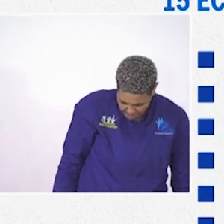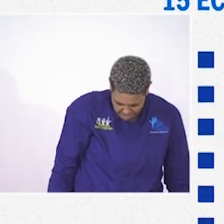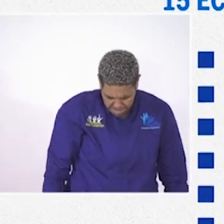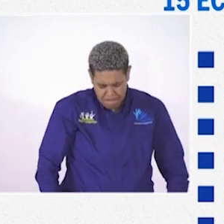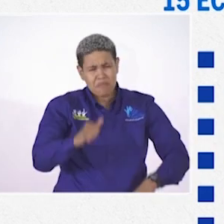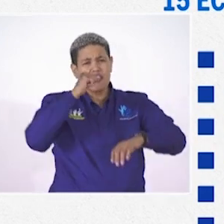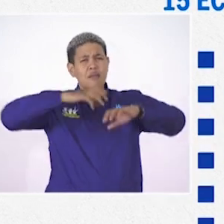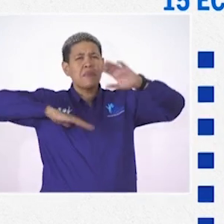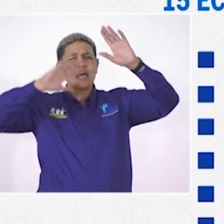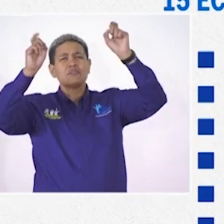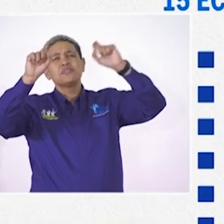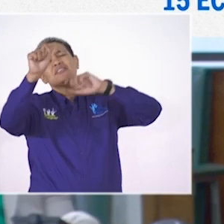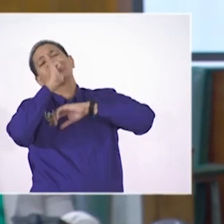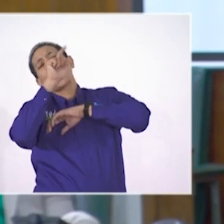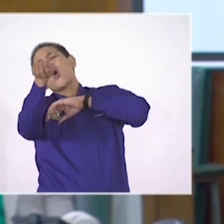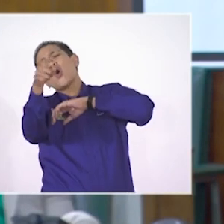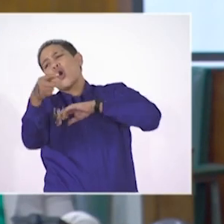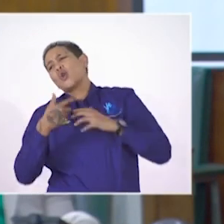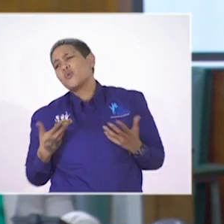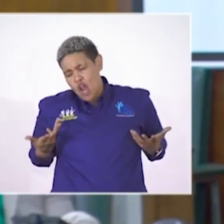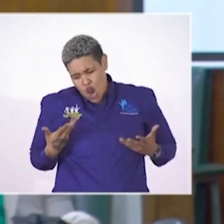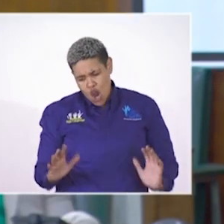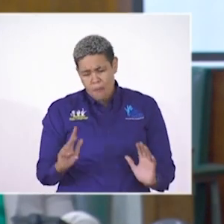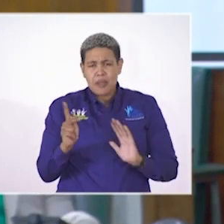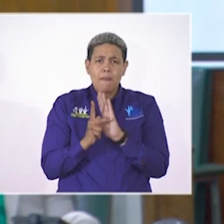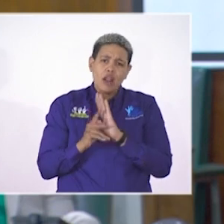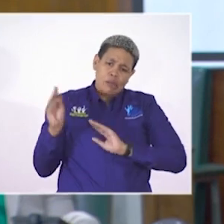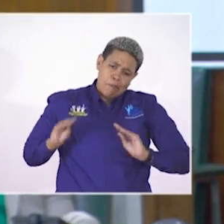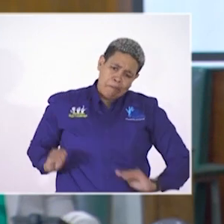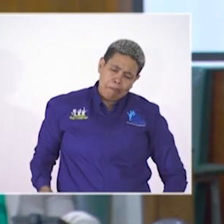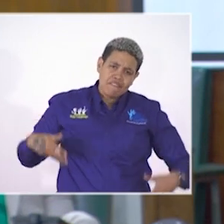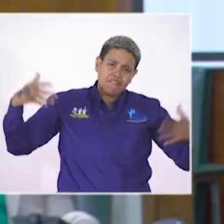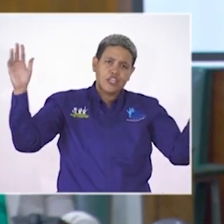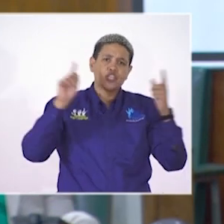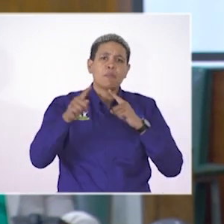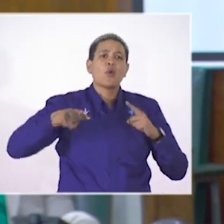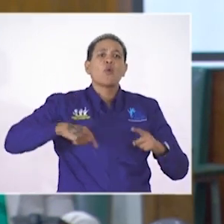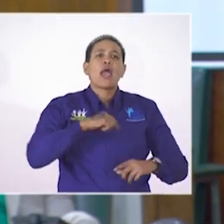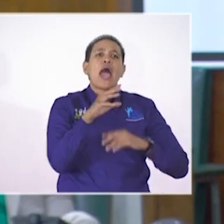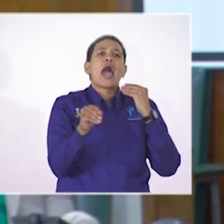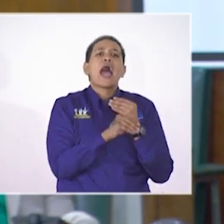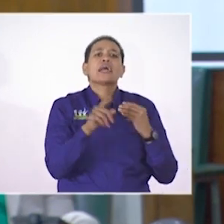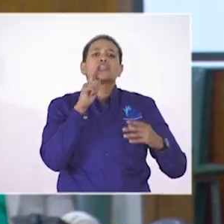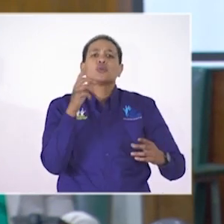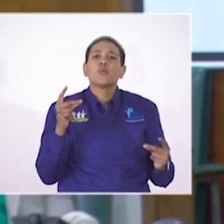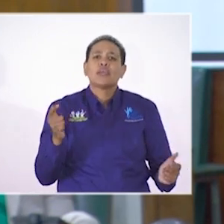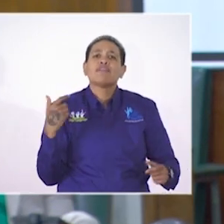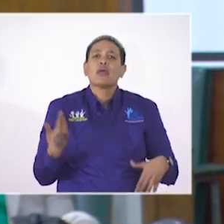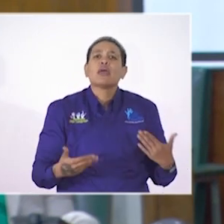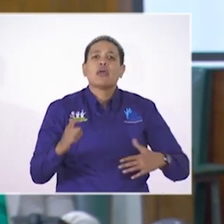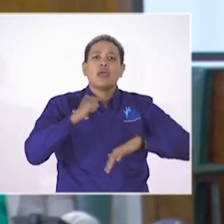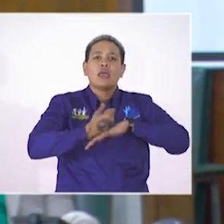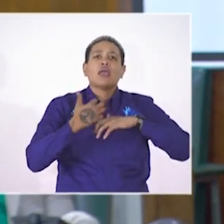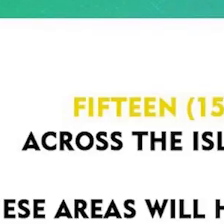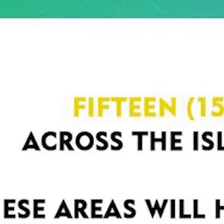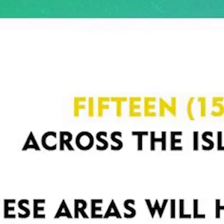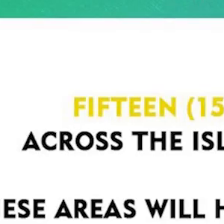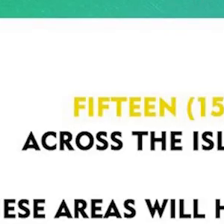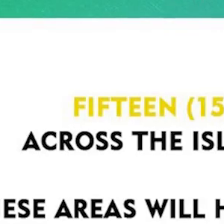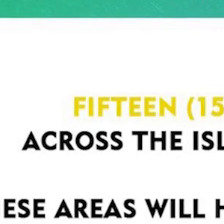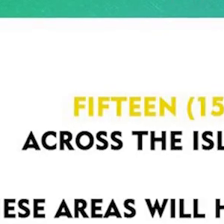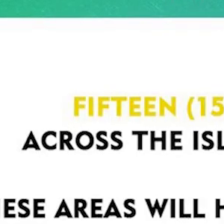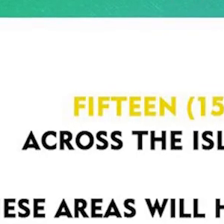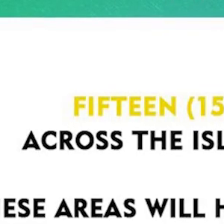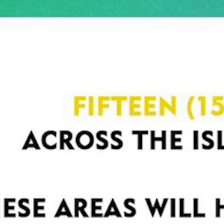not only have we completed the policy work, but we have also moved swiftly to implementation.